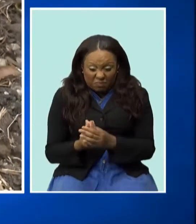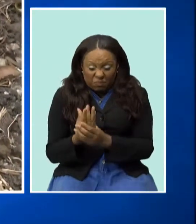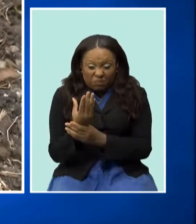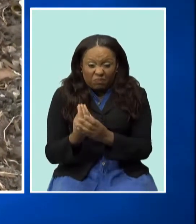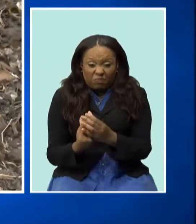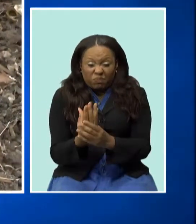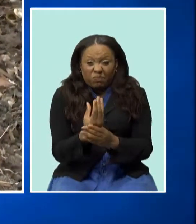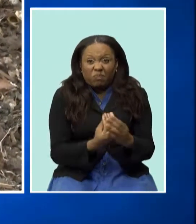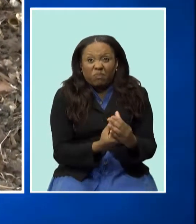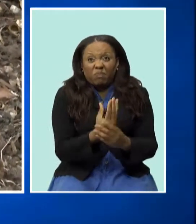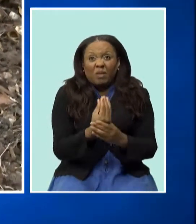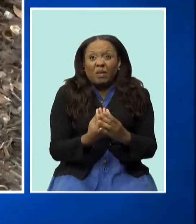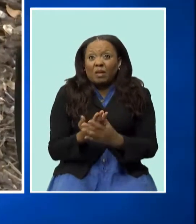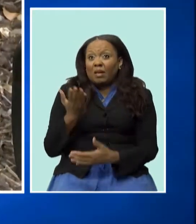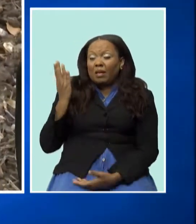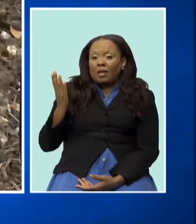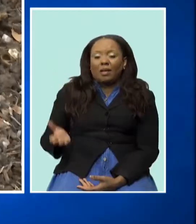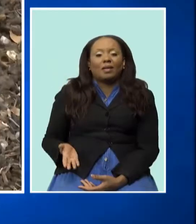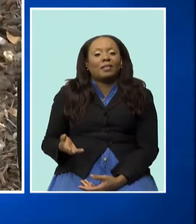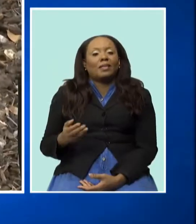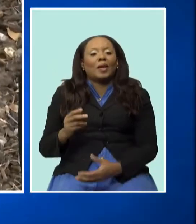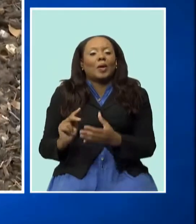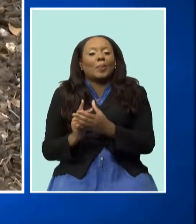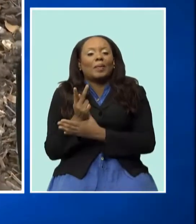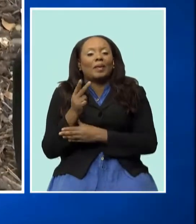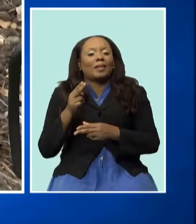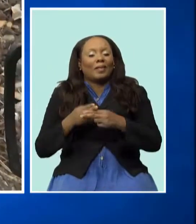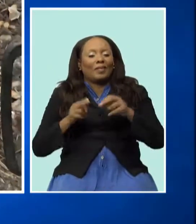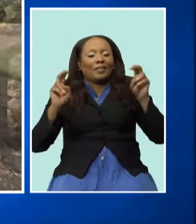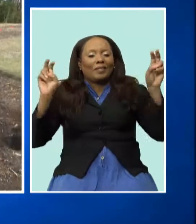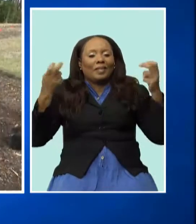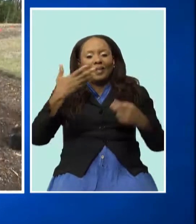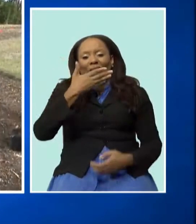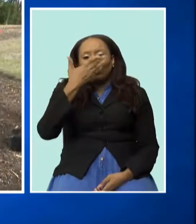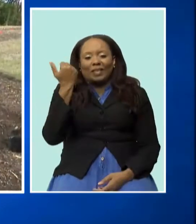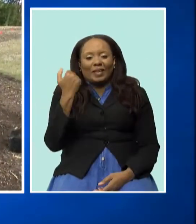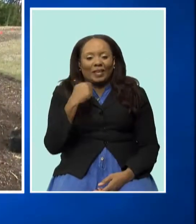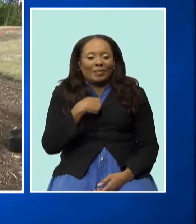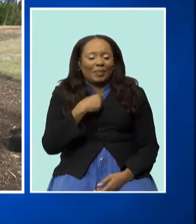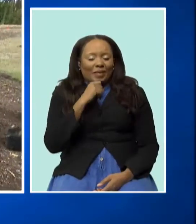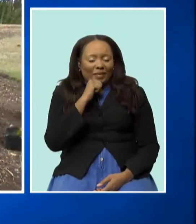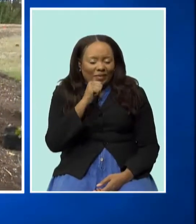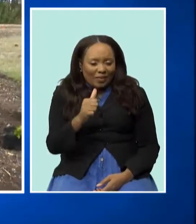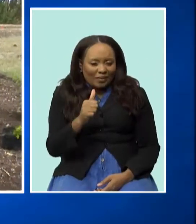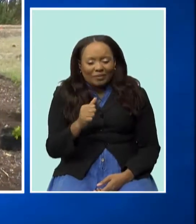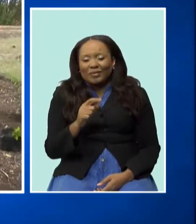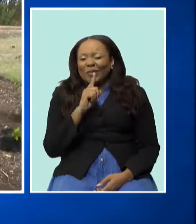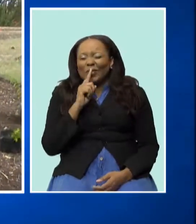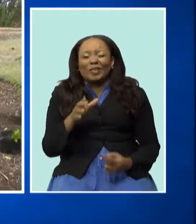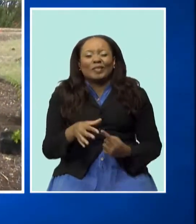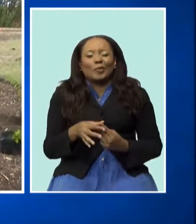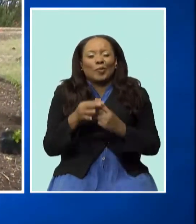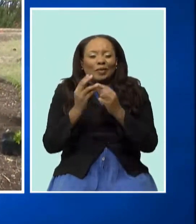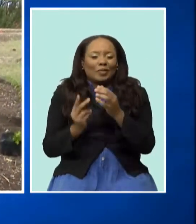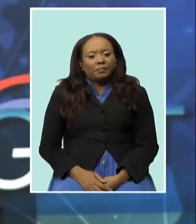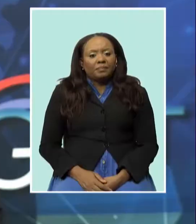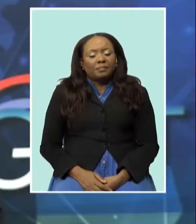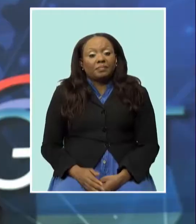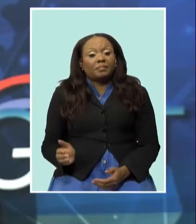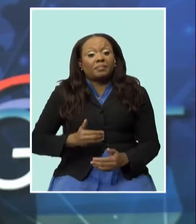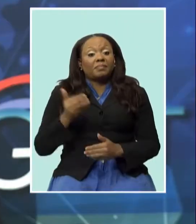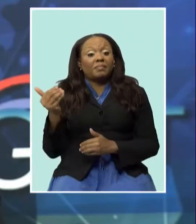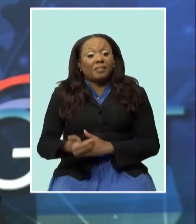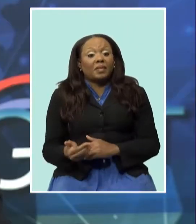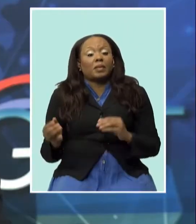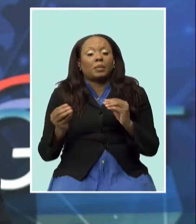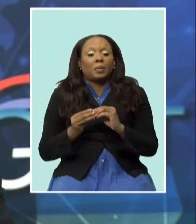officials appropriately planted forget-me-not plants to mark the special occasion. Ryan Broom, CBC News. Coming up